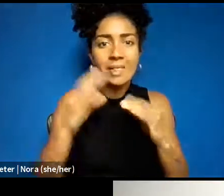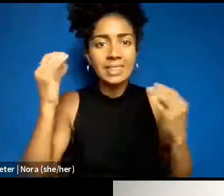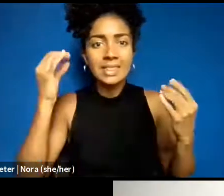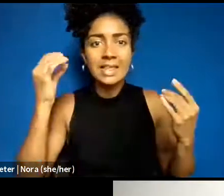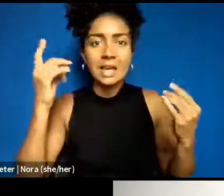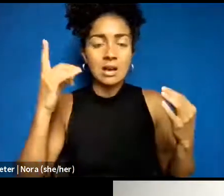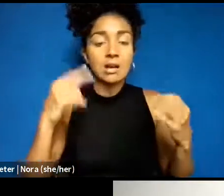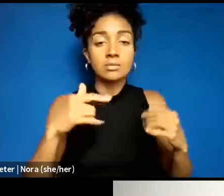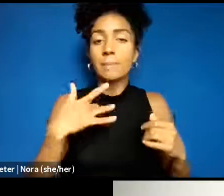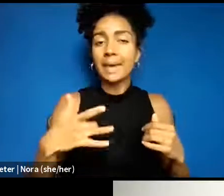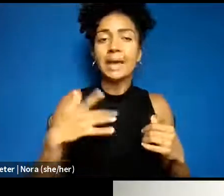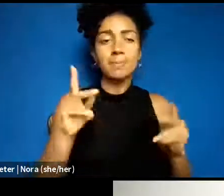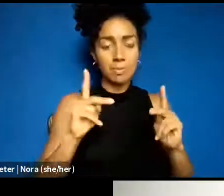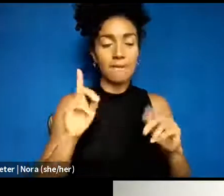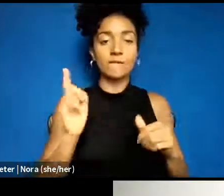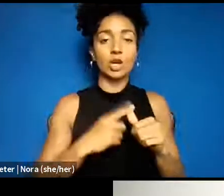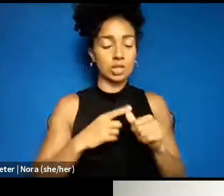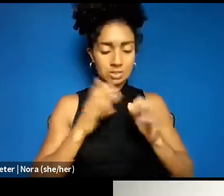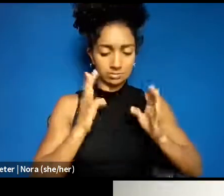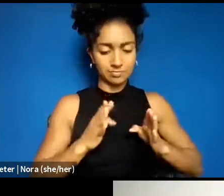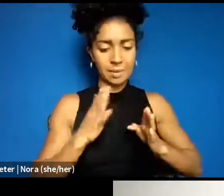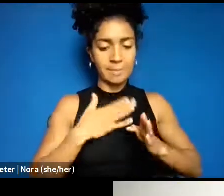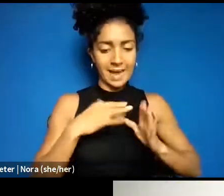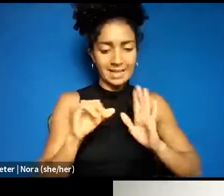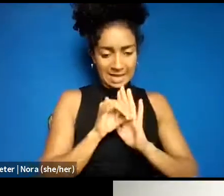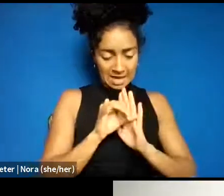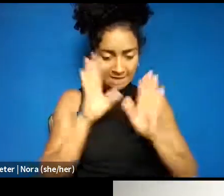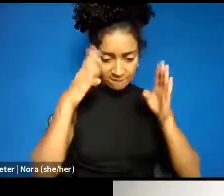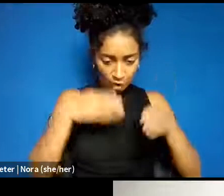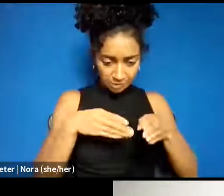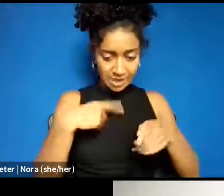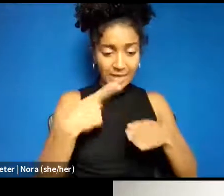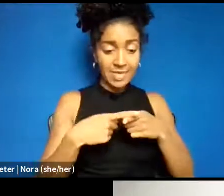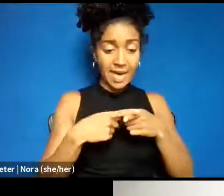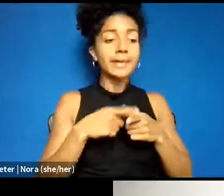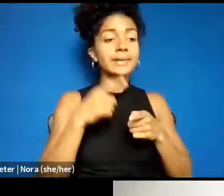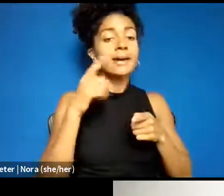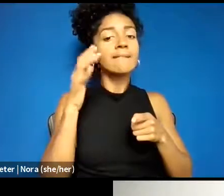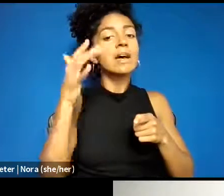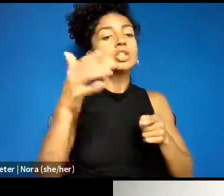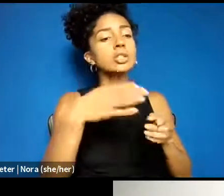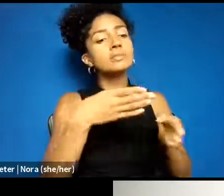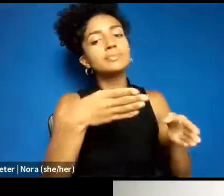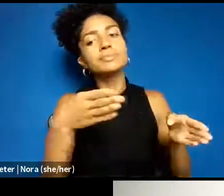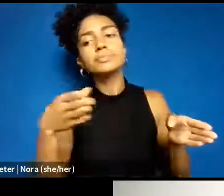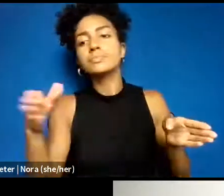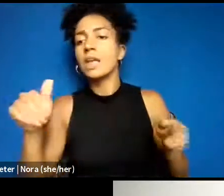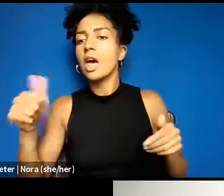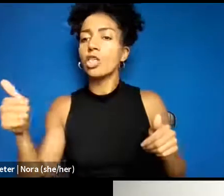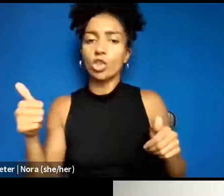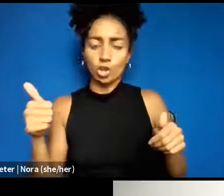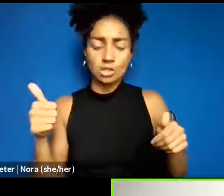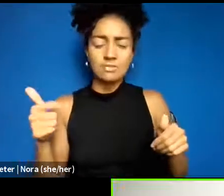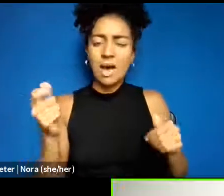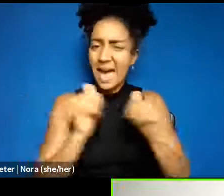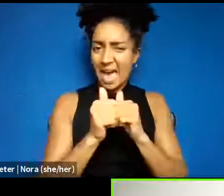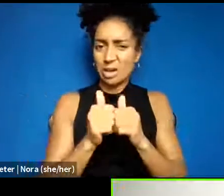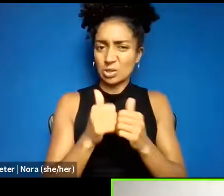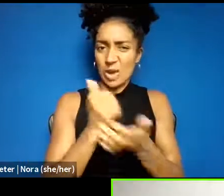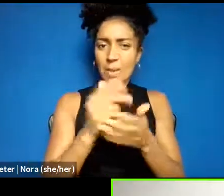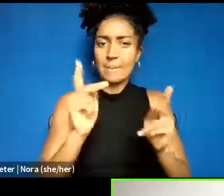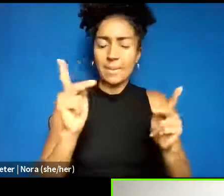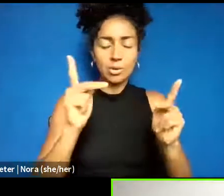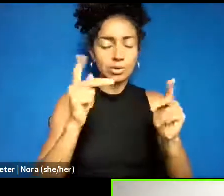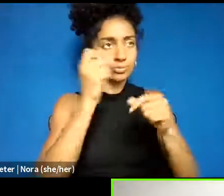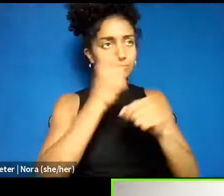our own identities first and then kind of move outward from there. How do you get people to expand? Yeah, I think it